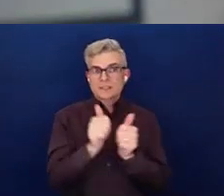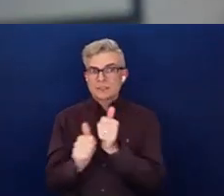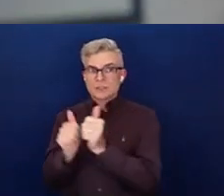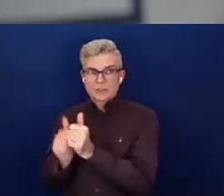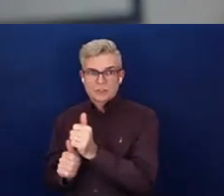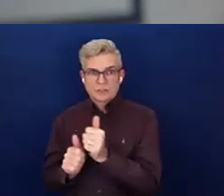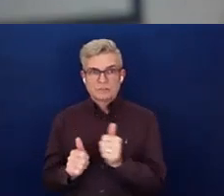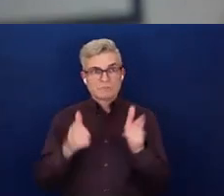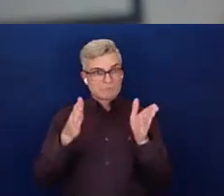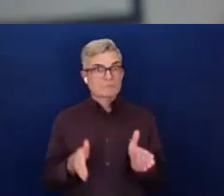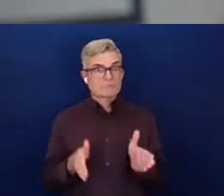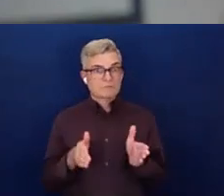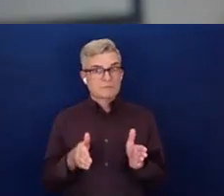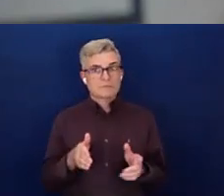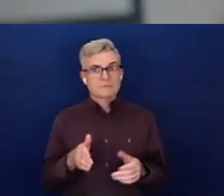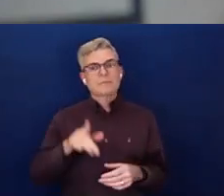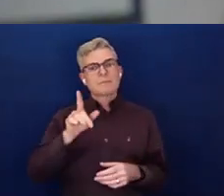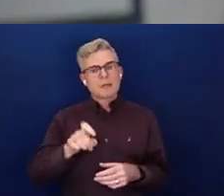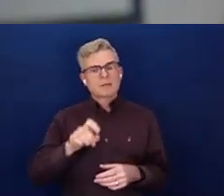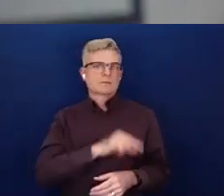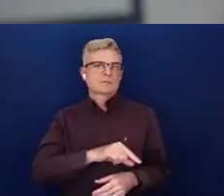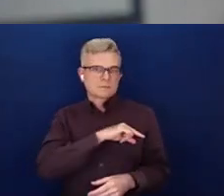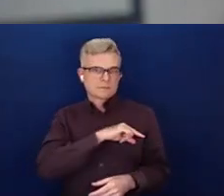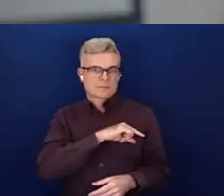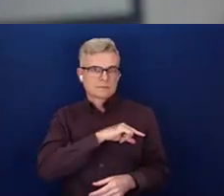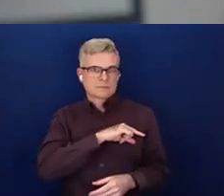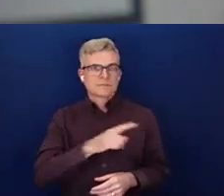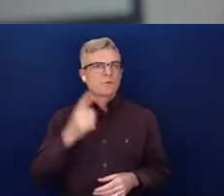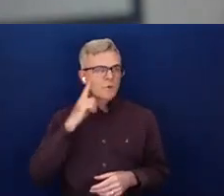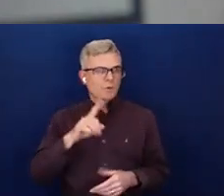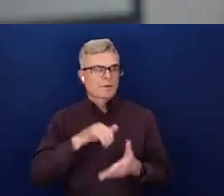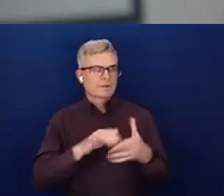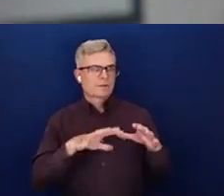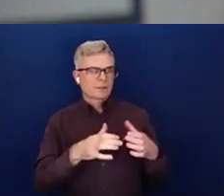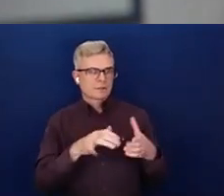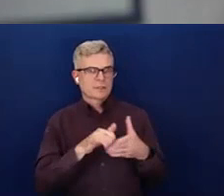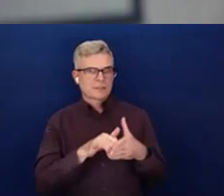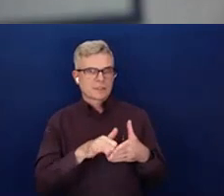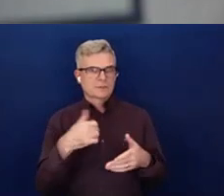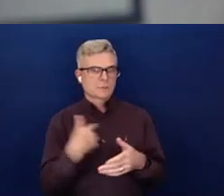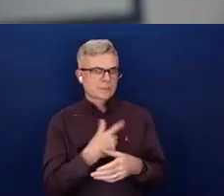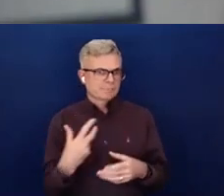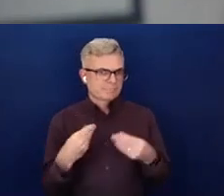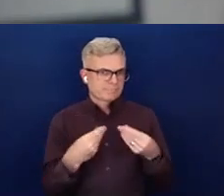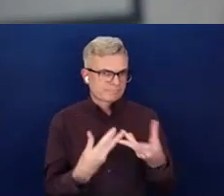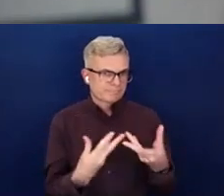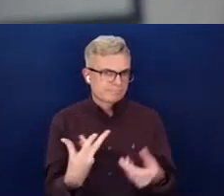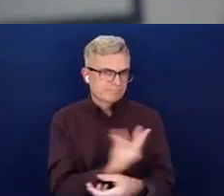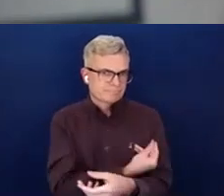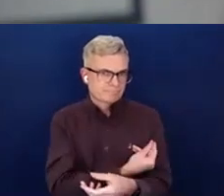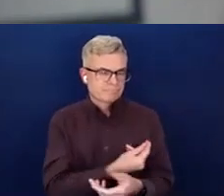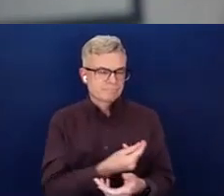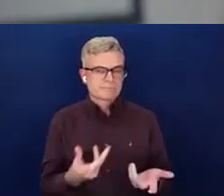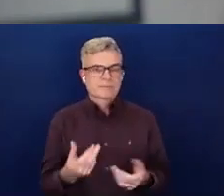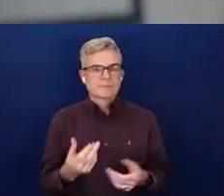individual needs to be qualified in the category that is being vaccinated at the time. So